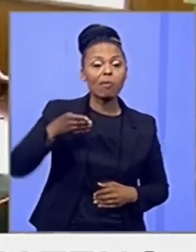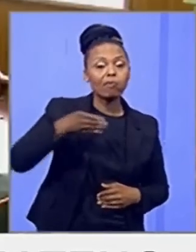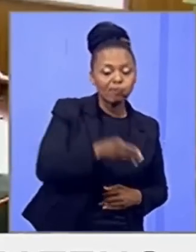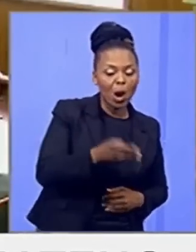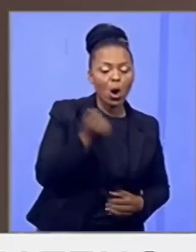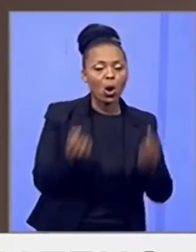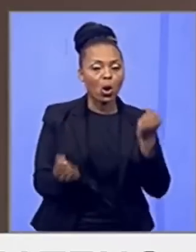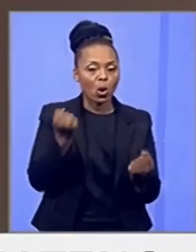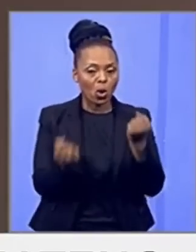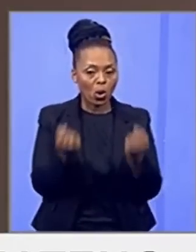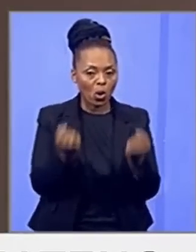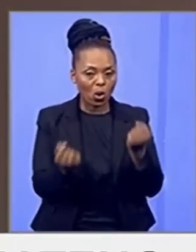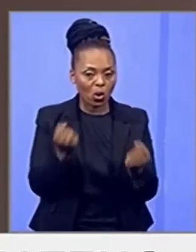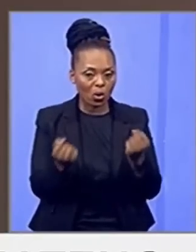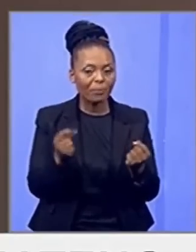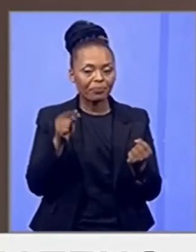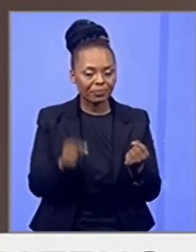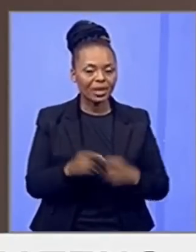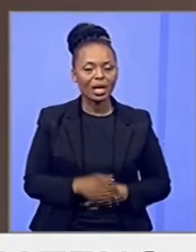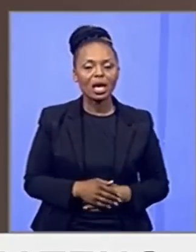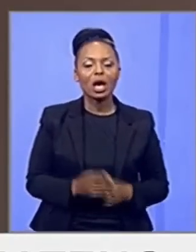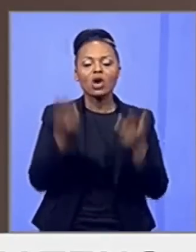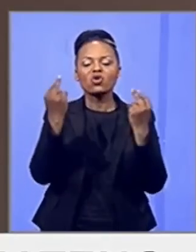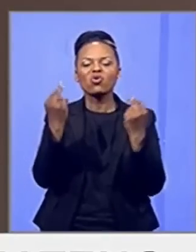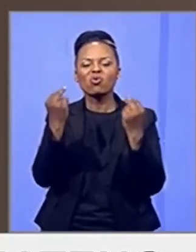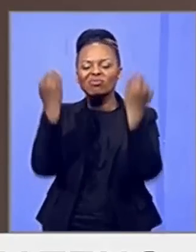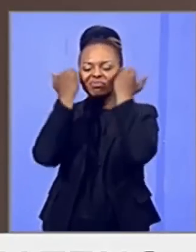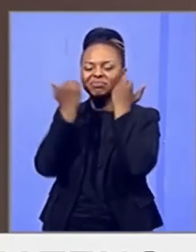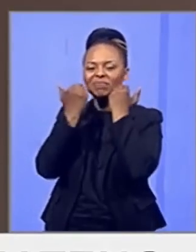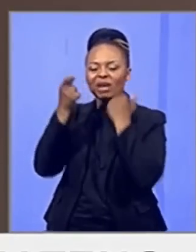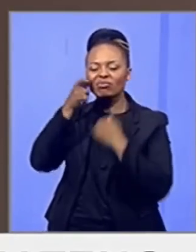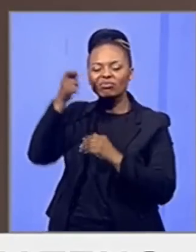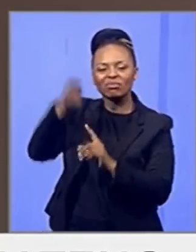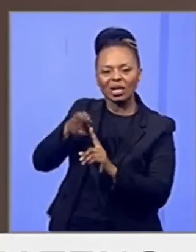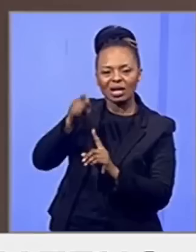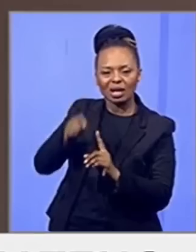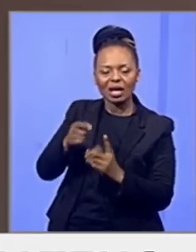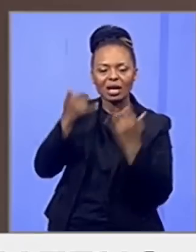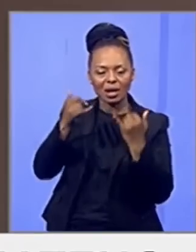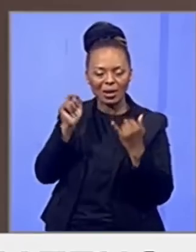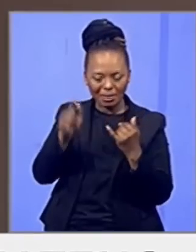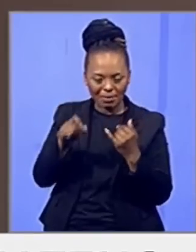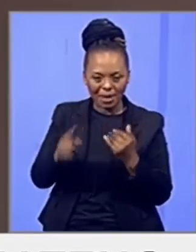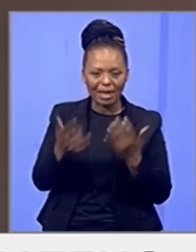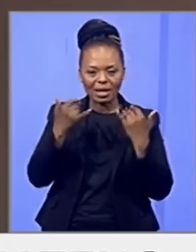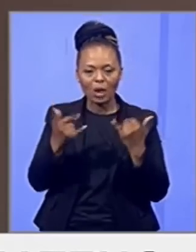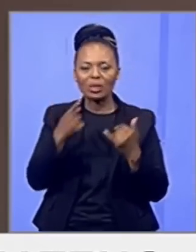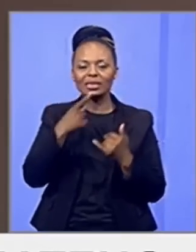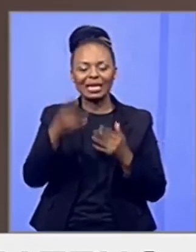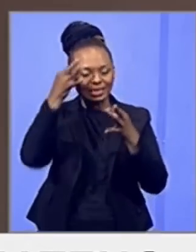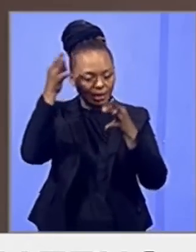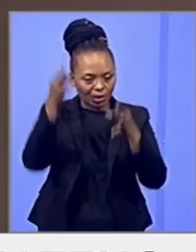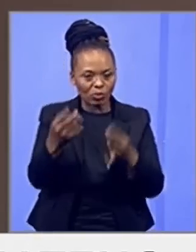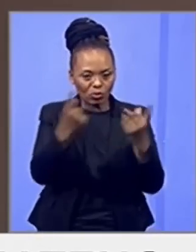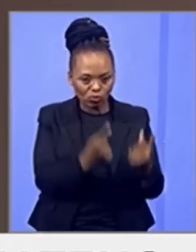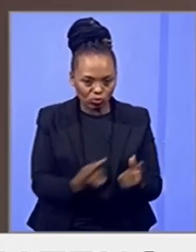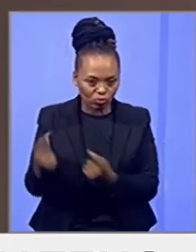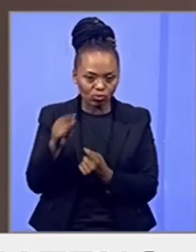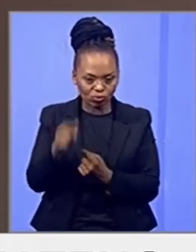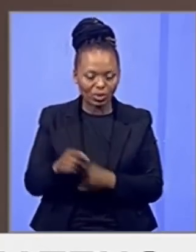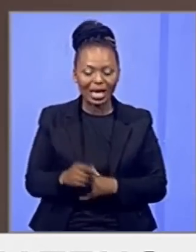the new magistrate refused to accept the submission that was made. She refused to accept